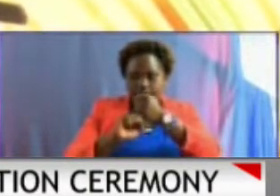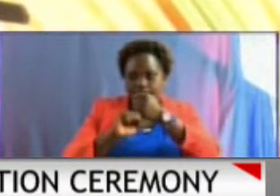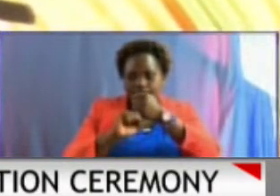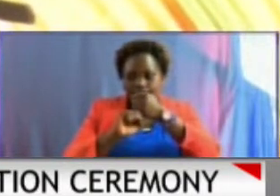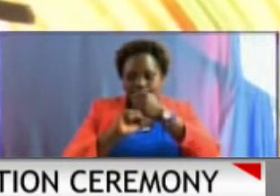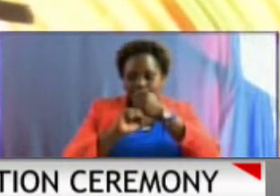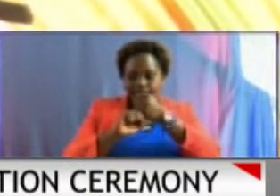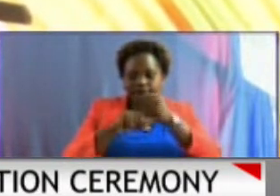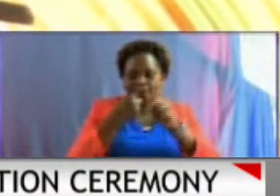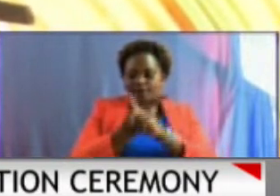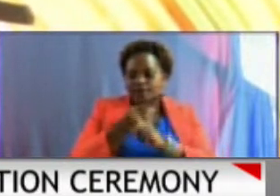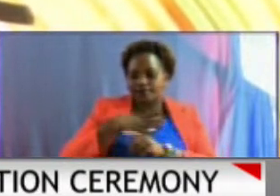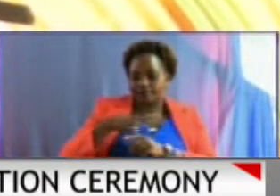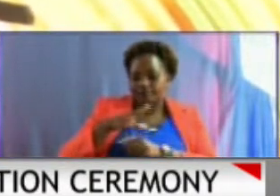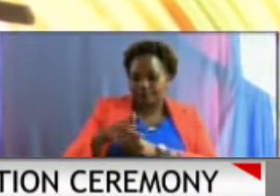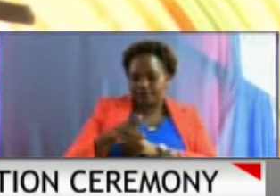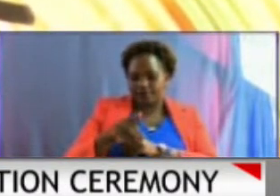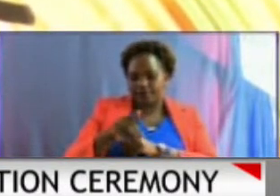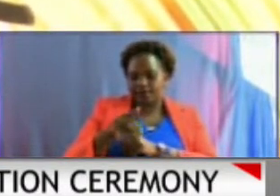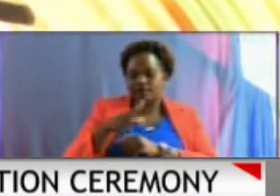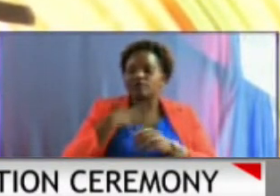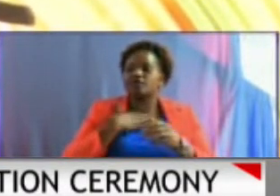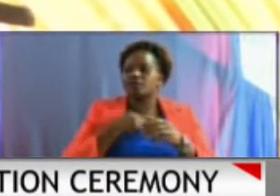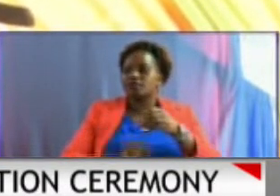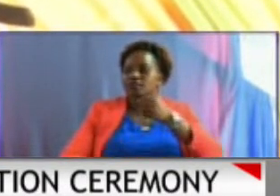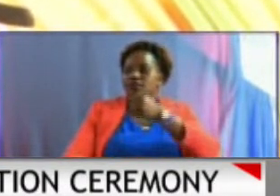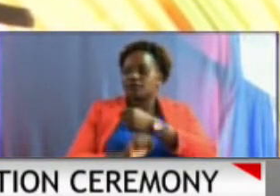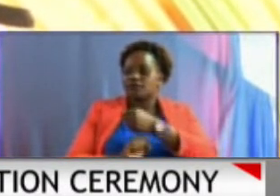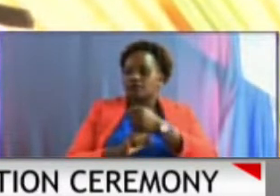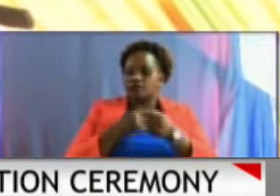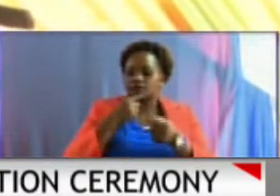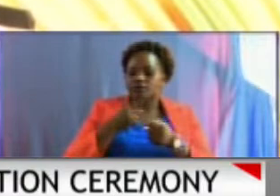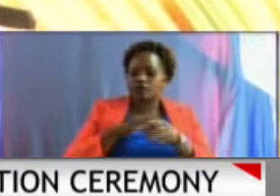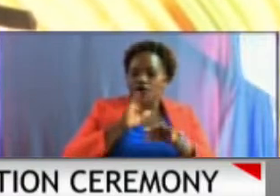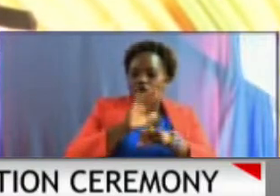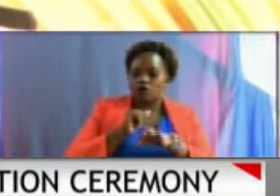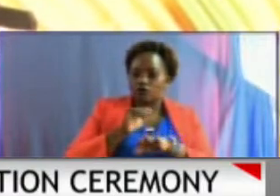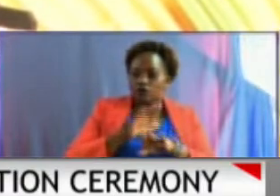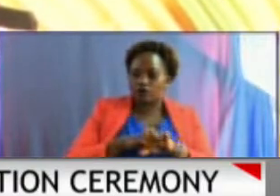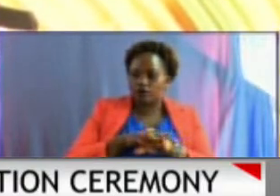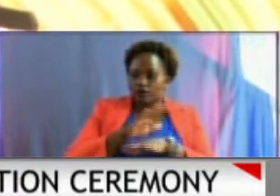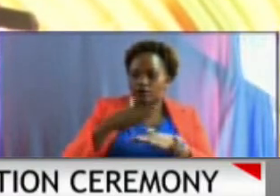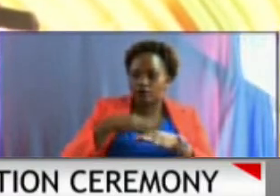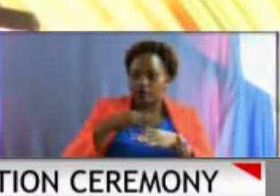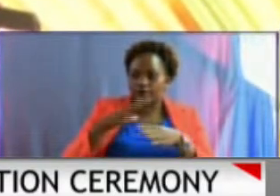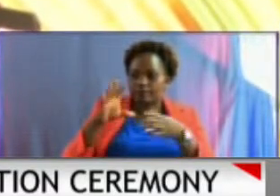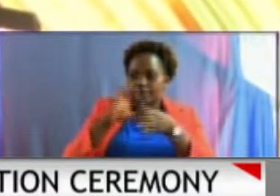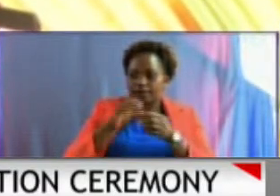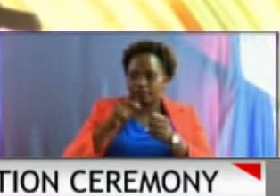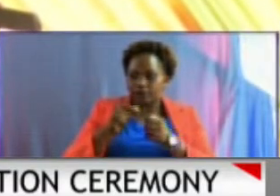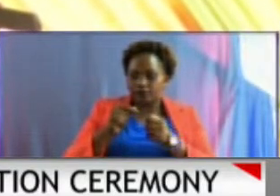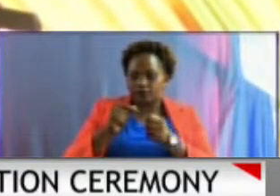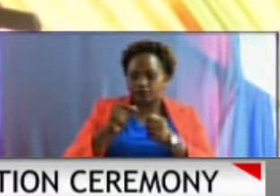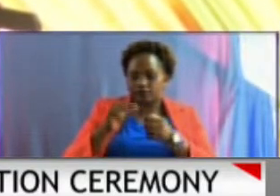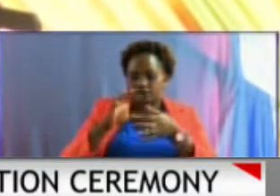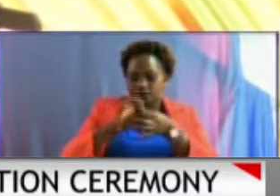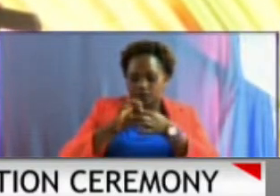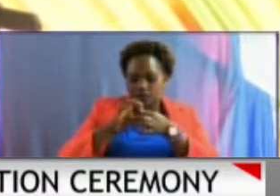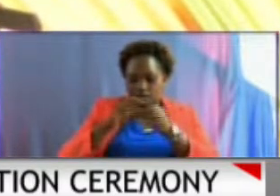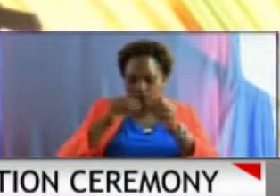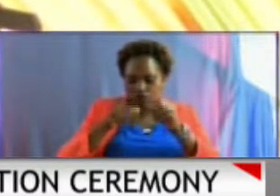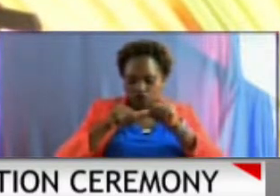significant number of those that may require support. We shall therefore call upon all our partners to assist in this